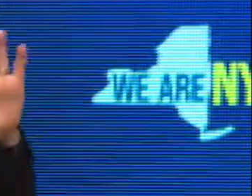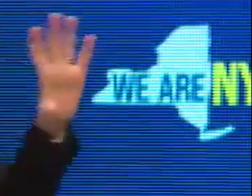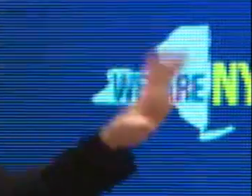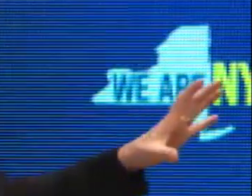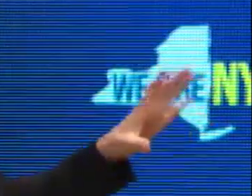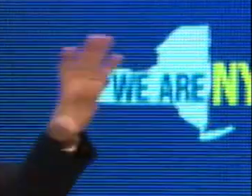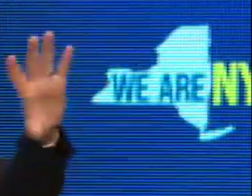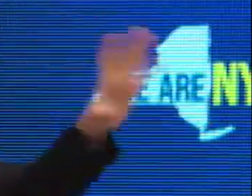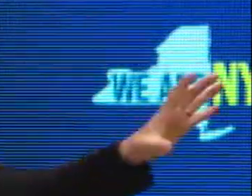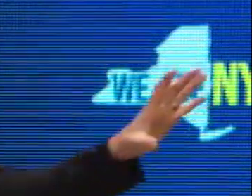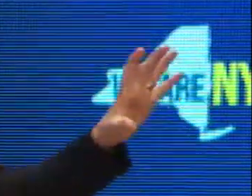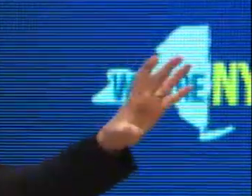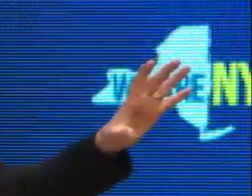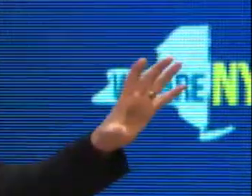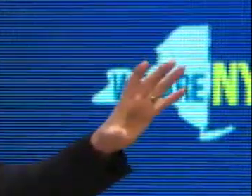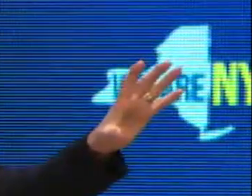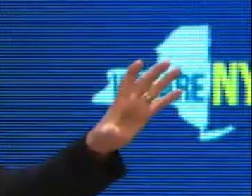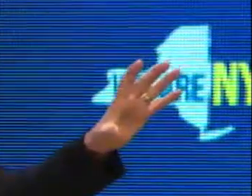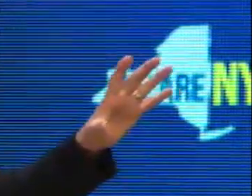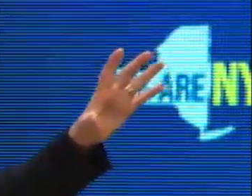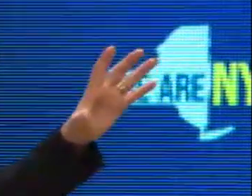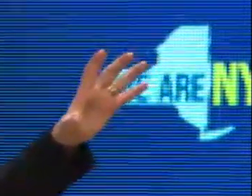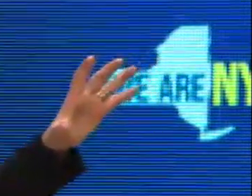Genesee beer on sale in the window all the time.